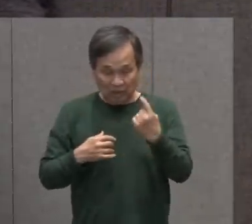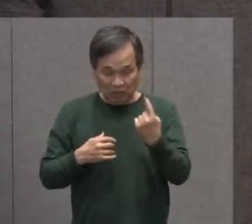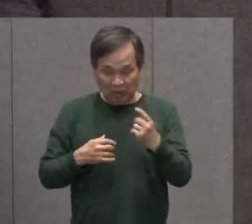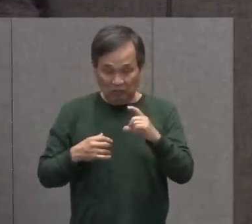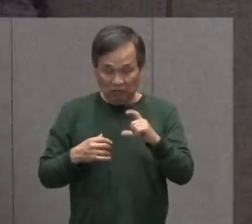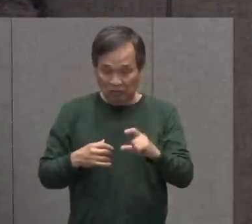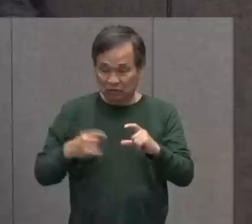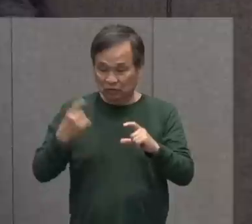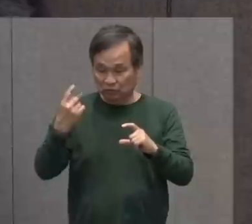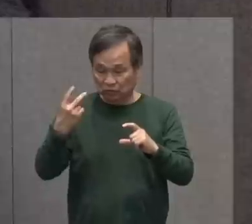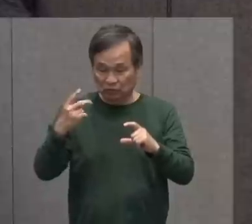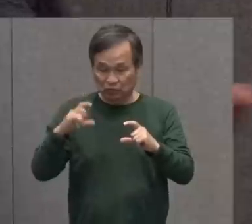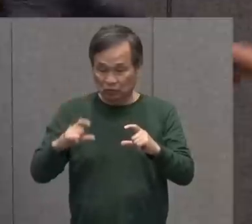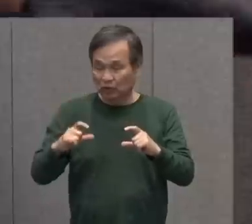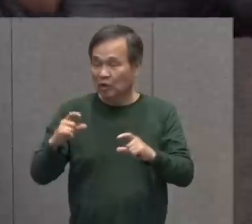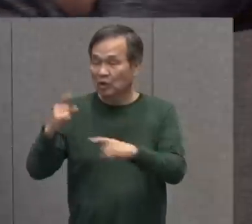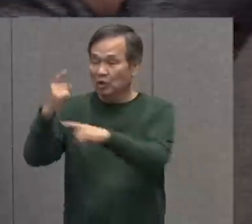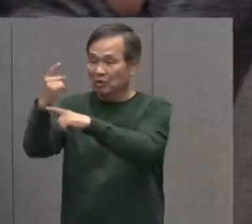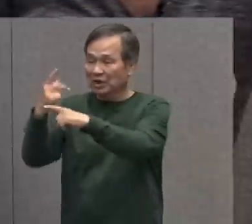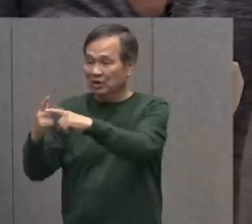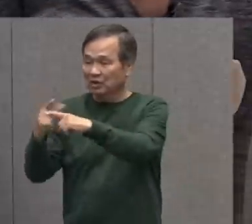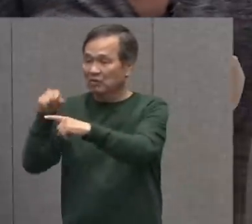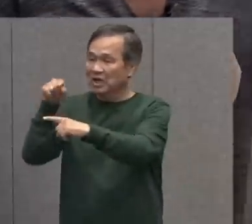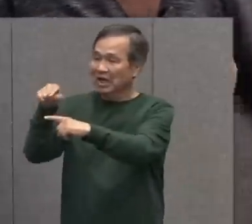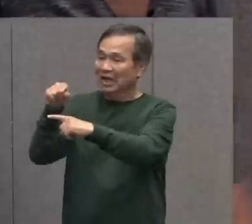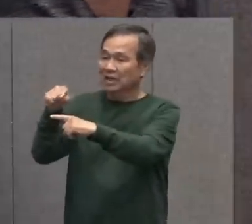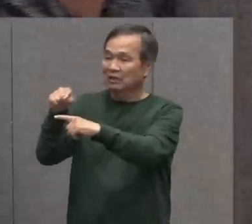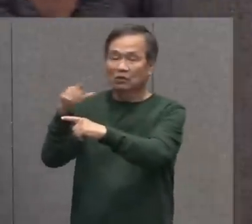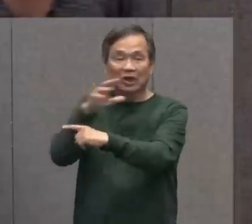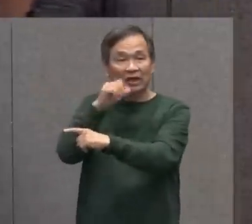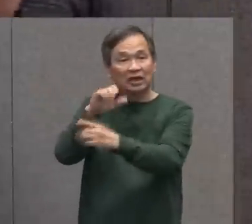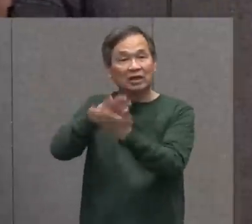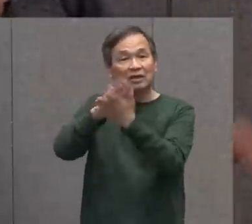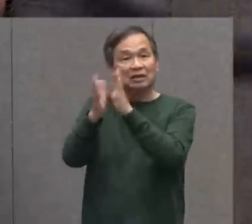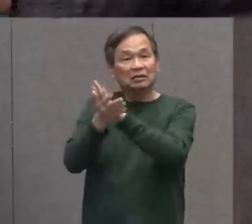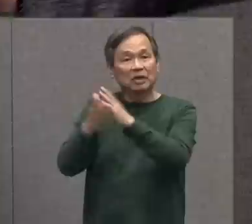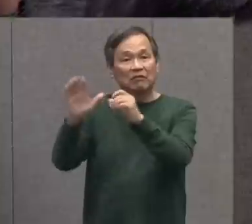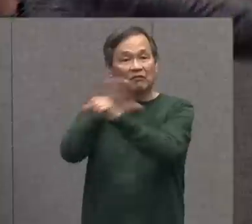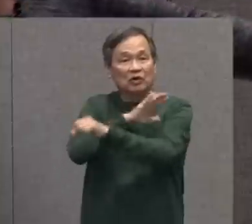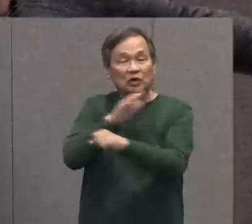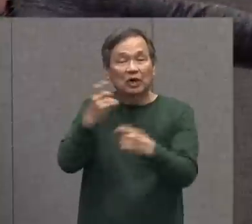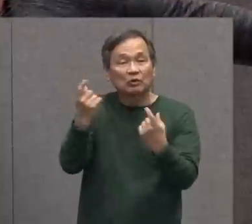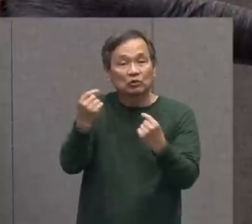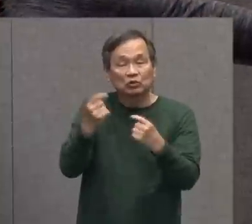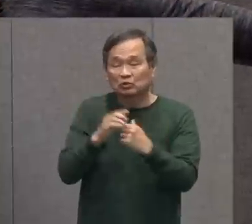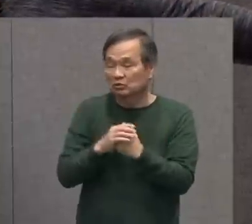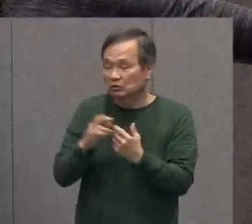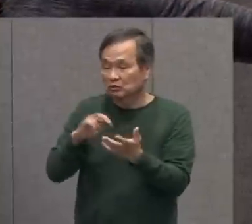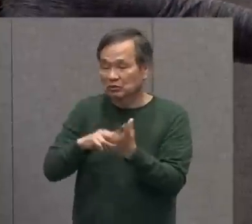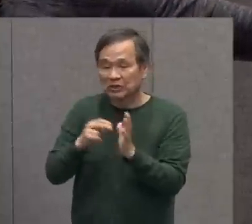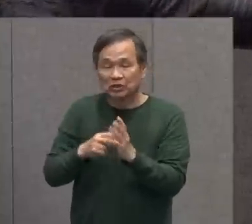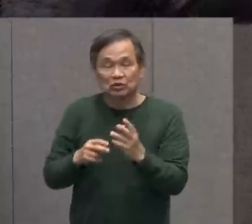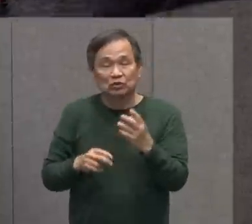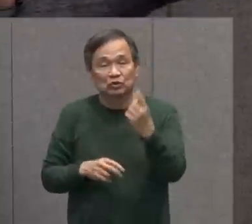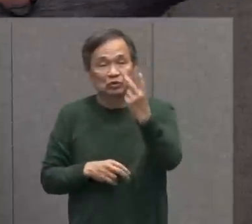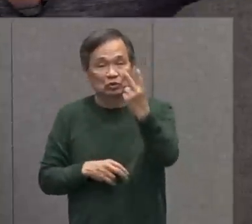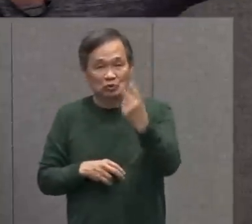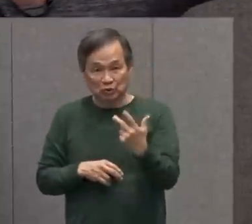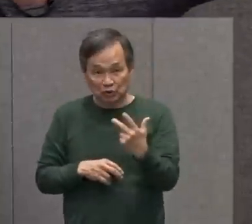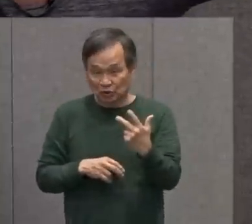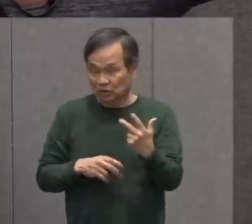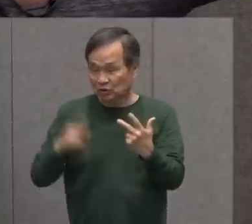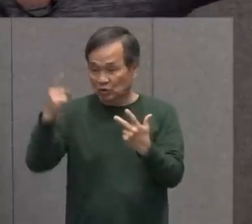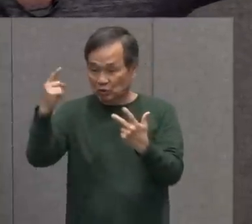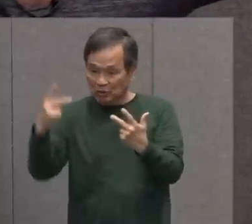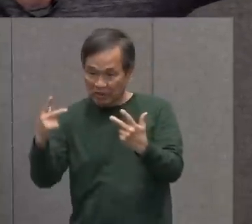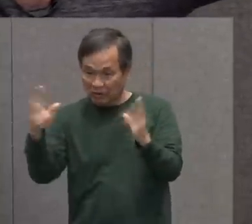on? We'd have to add on 2 more thirds, right? And that would give us 3. Then we know that